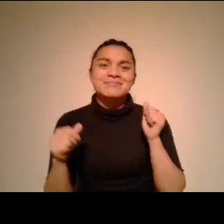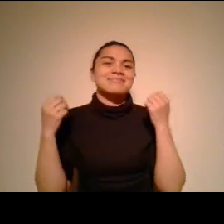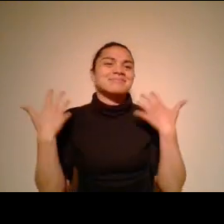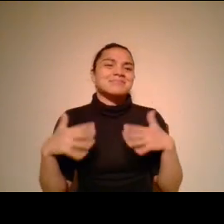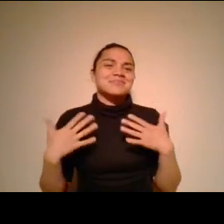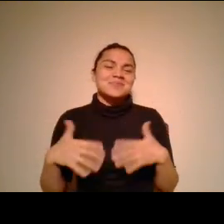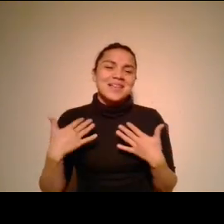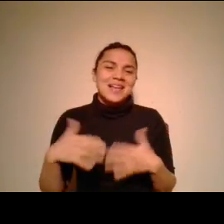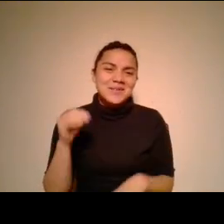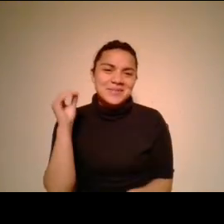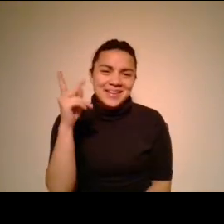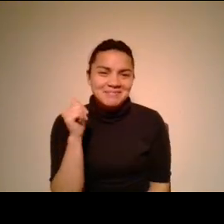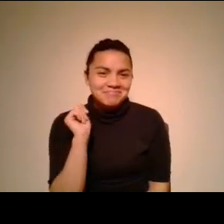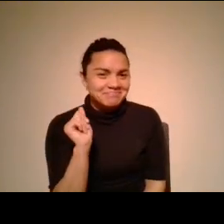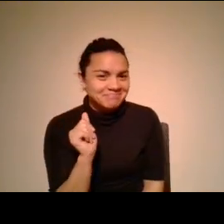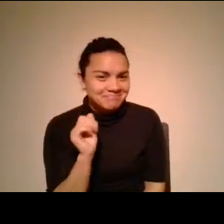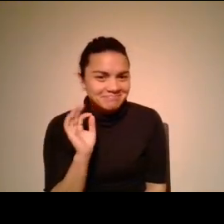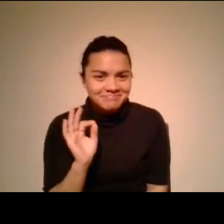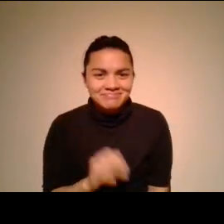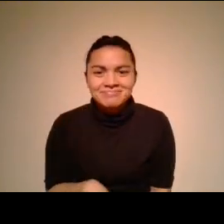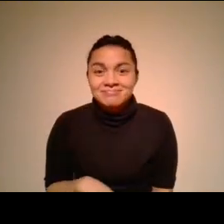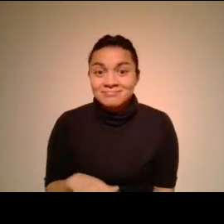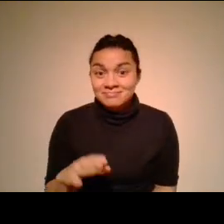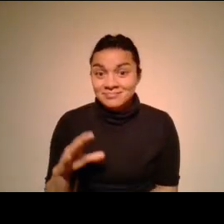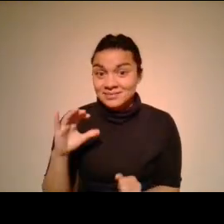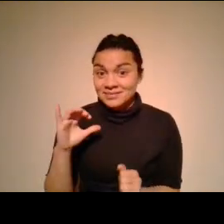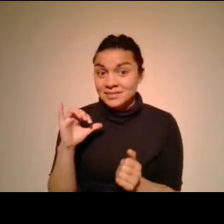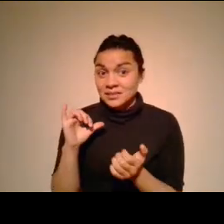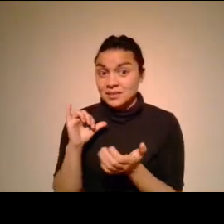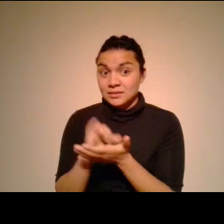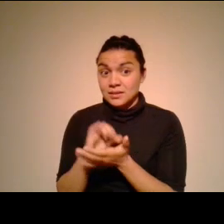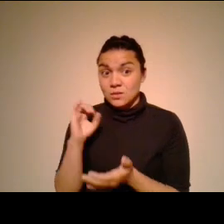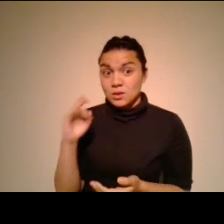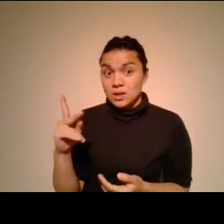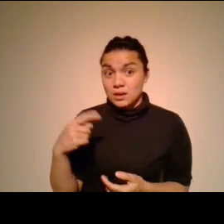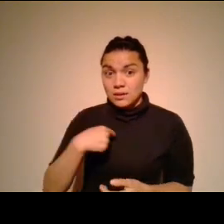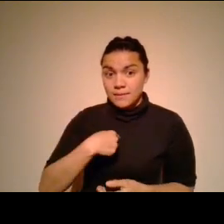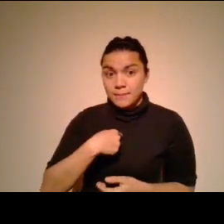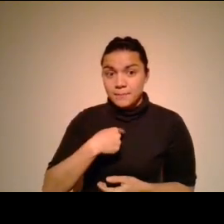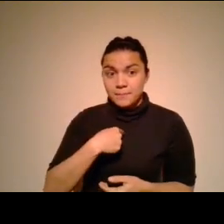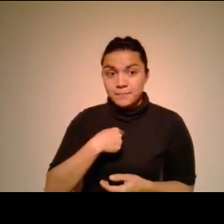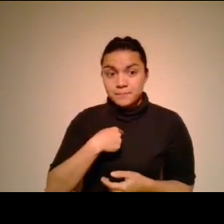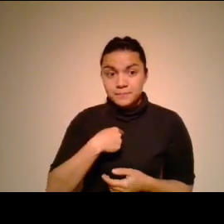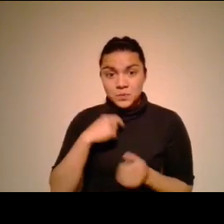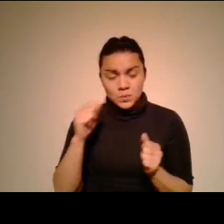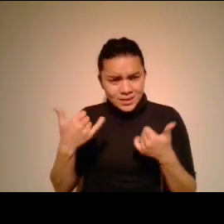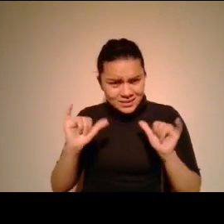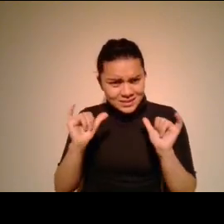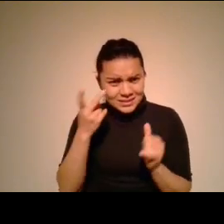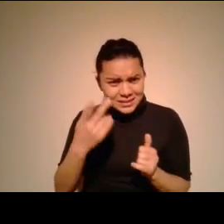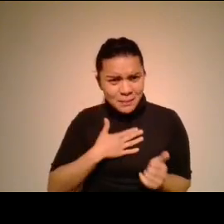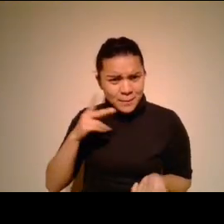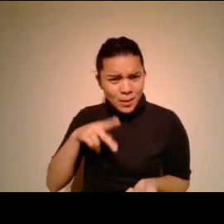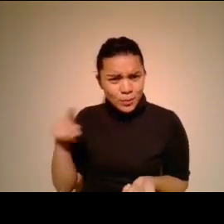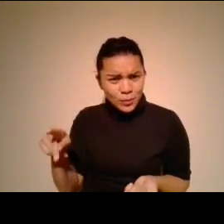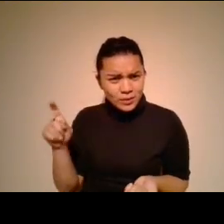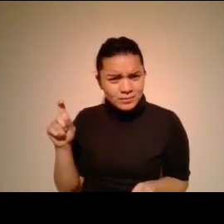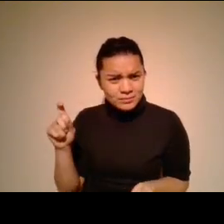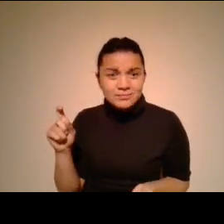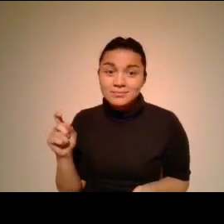there you are. Okay. Is it okay that I have it? Can you still see my PowerPoint?